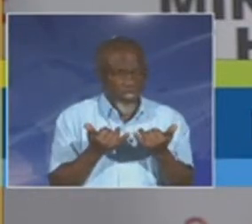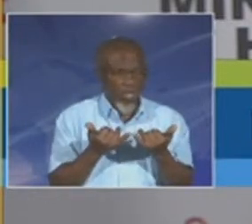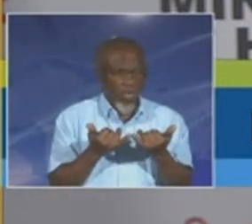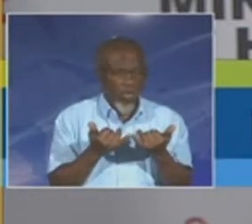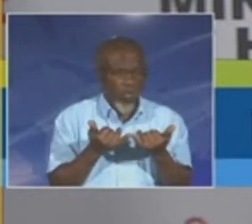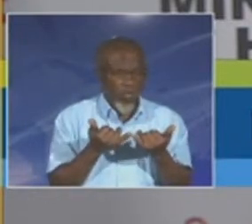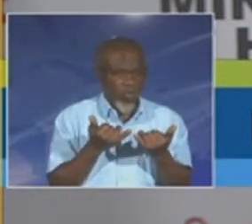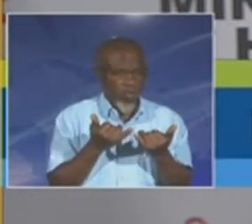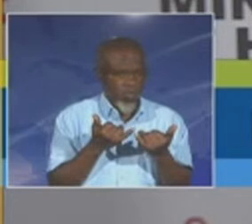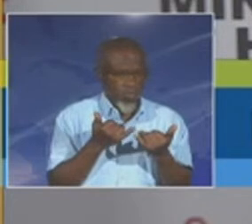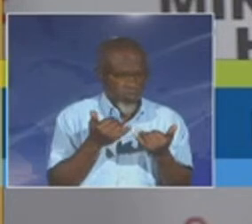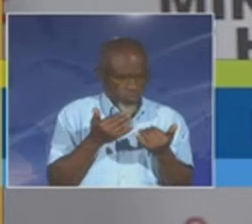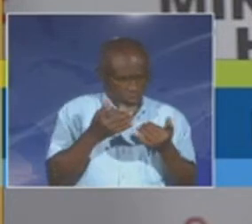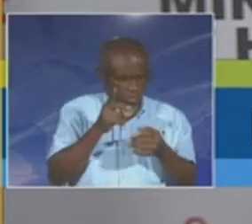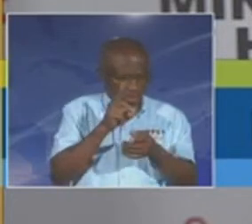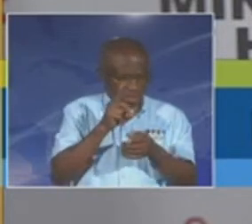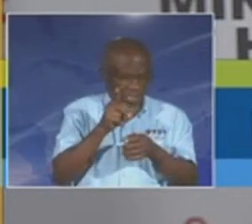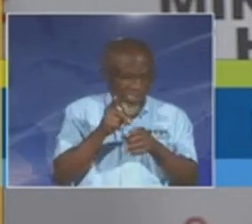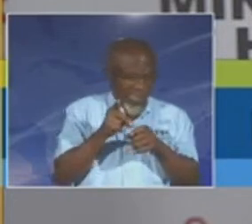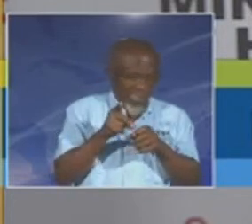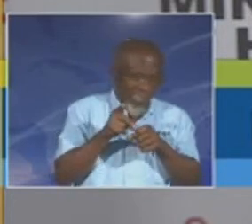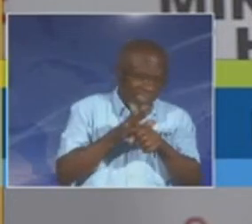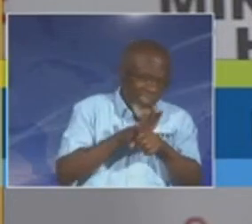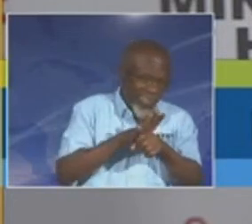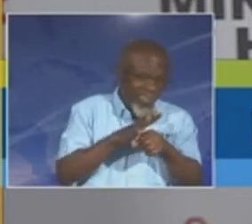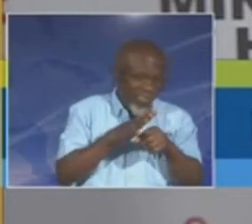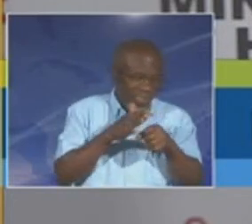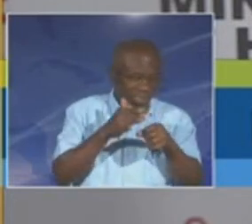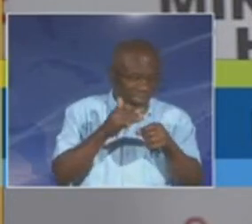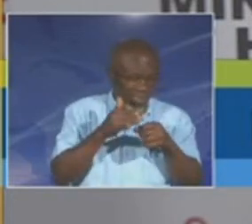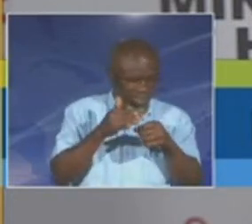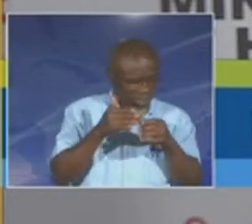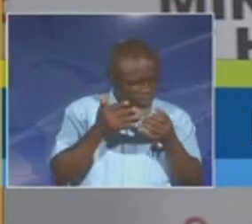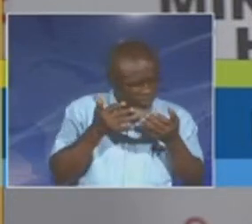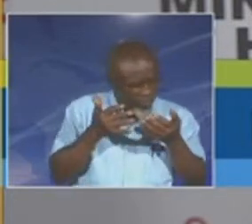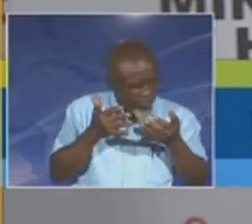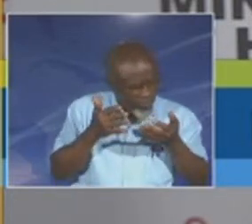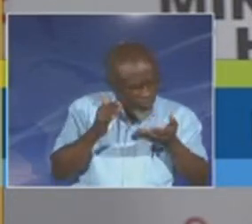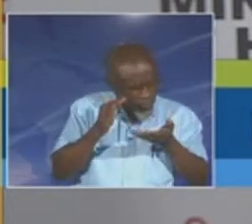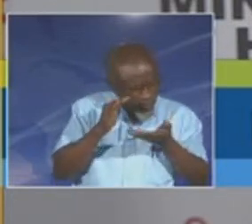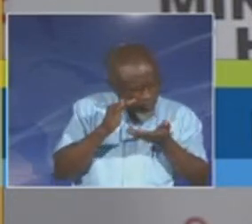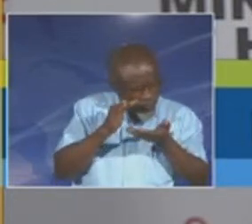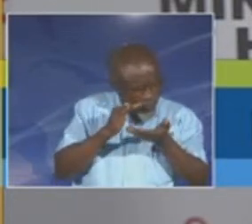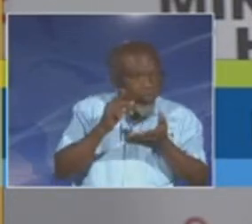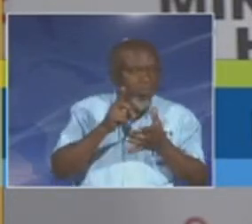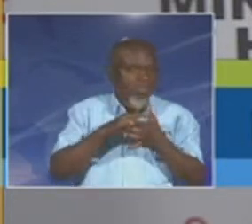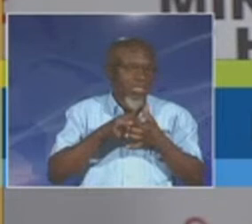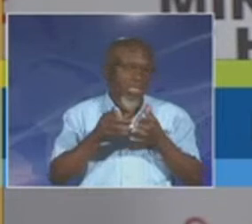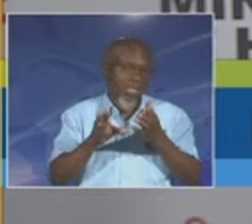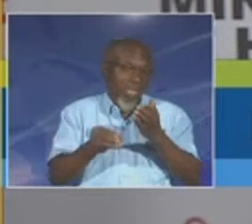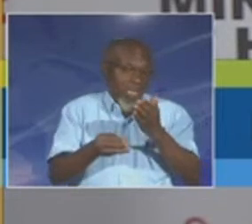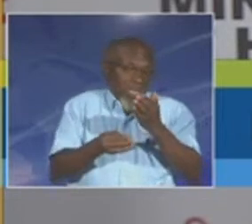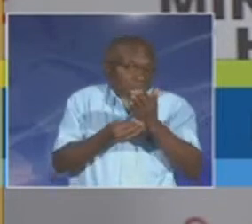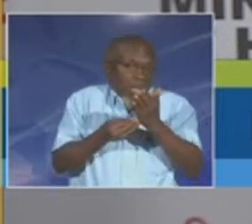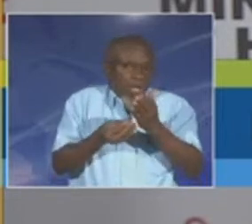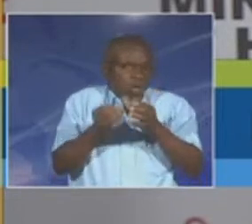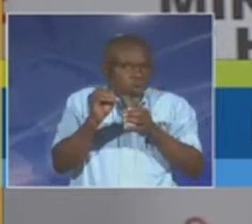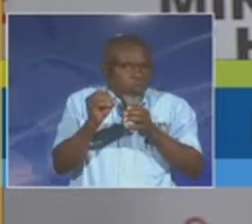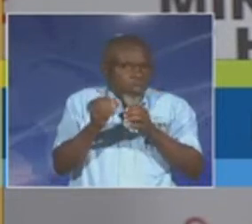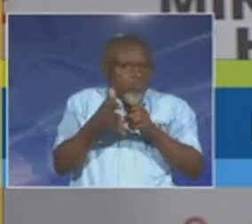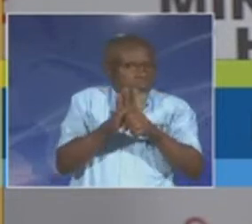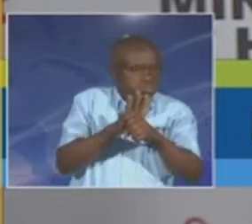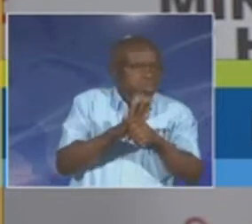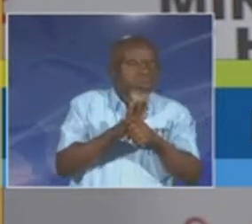outside of Delta, and then Omicron came on top of Delta. And now we're seeing that down surge, hopefully meaning the tailing off of Omicron as